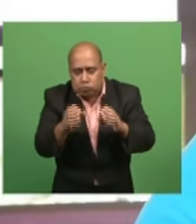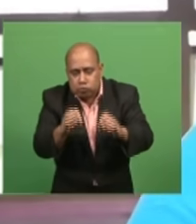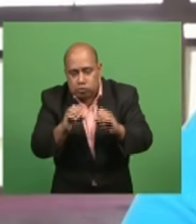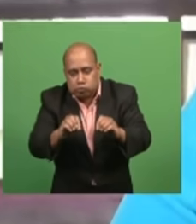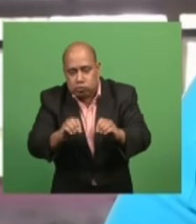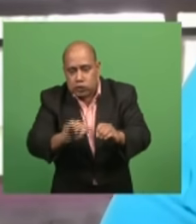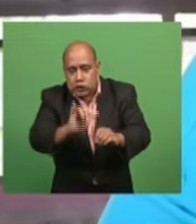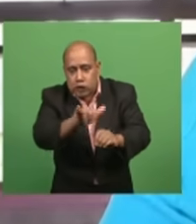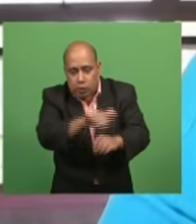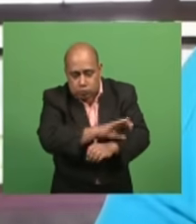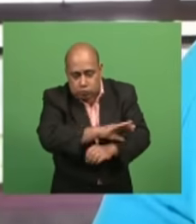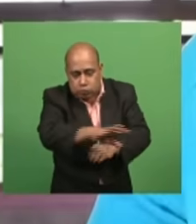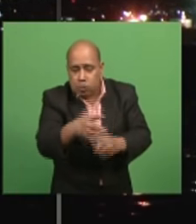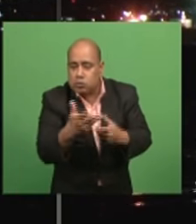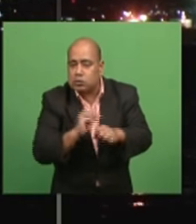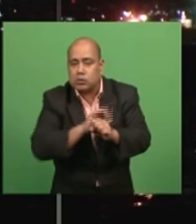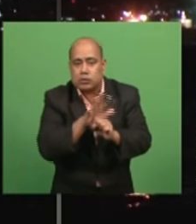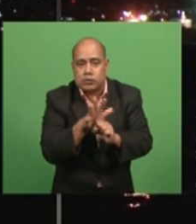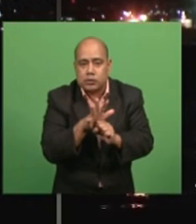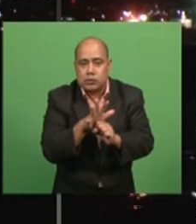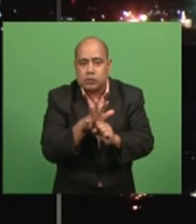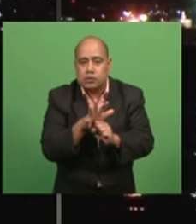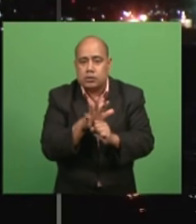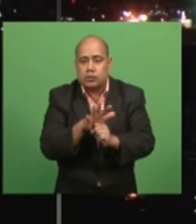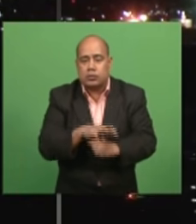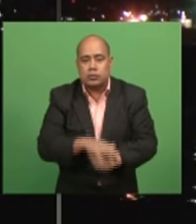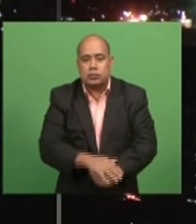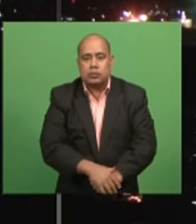on COVID-19.